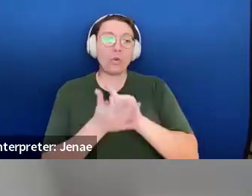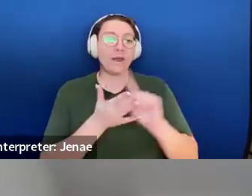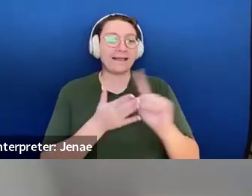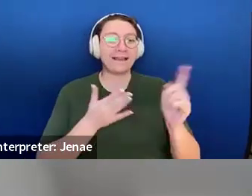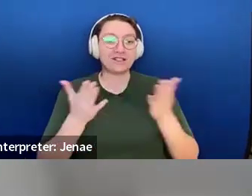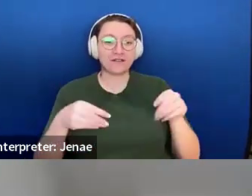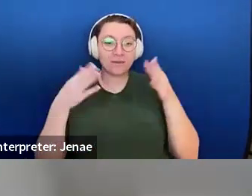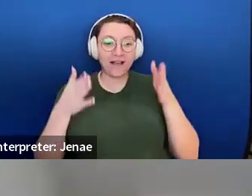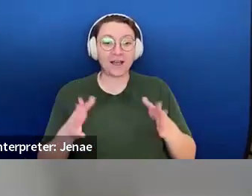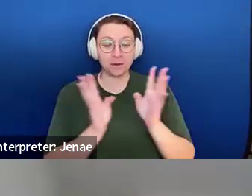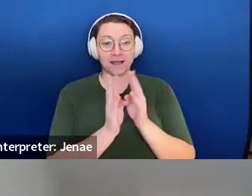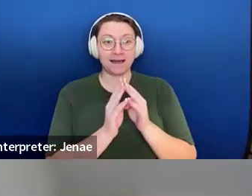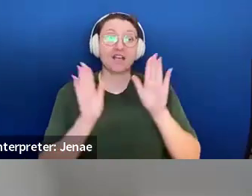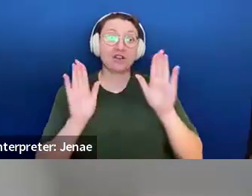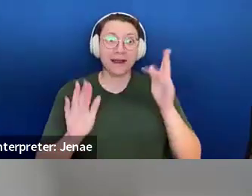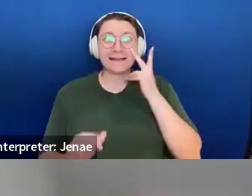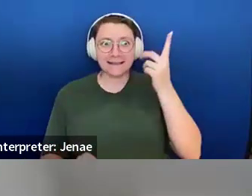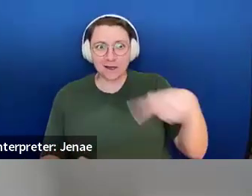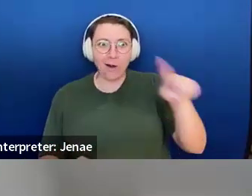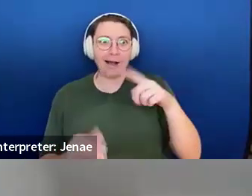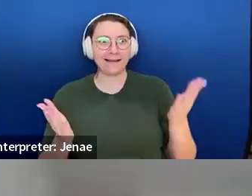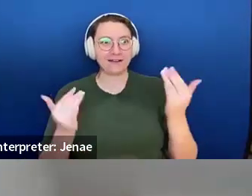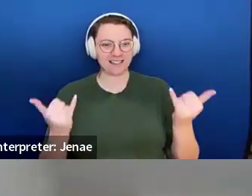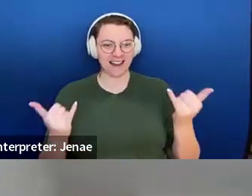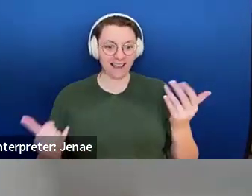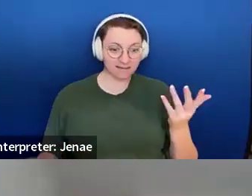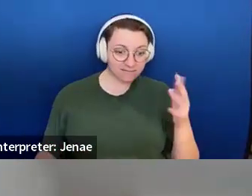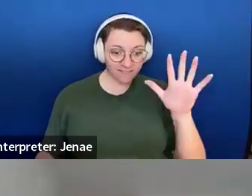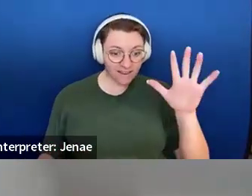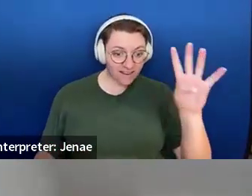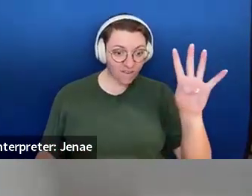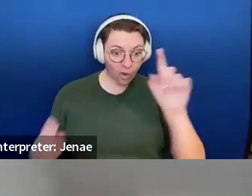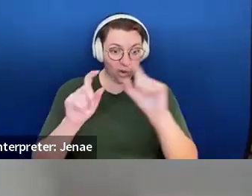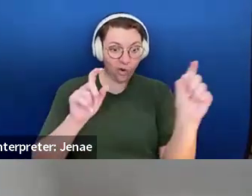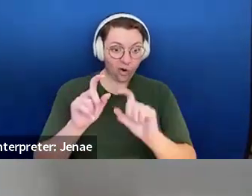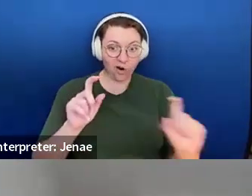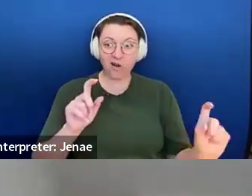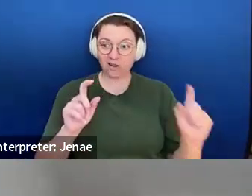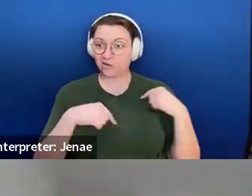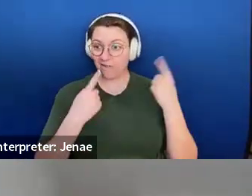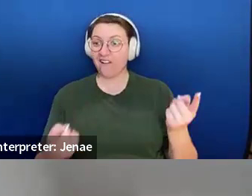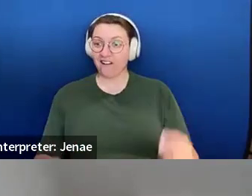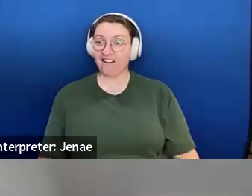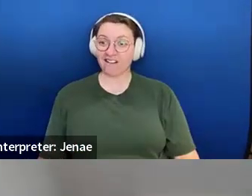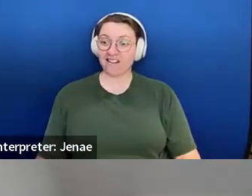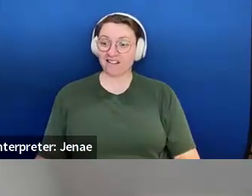meeting. Great to see so many of you here today. We've got 54 folks logged on so far.